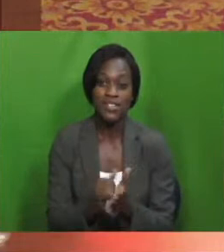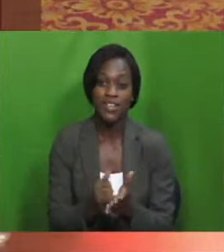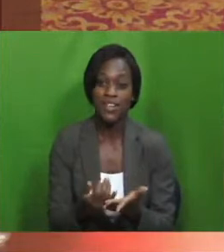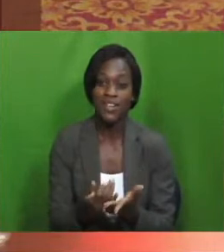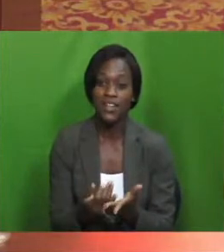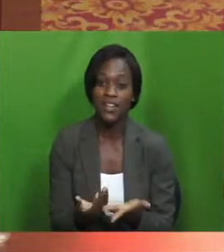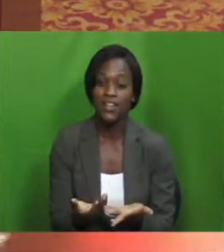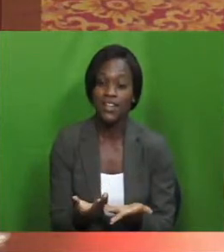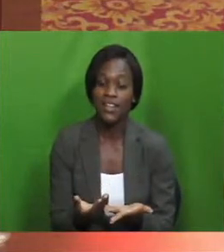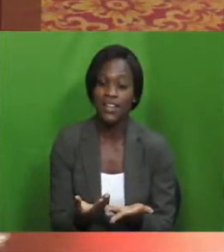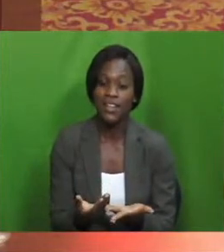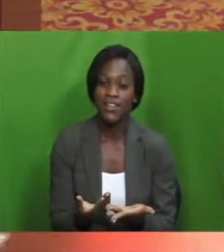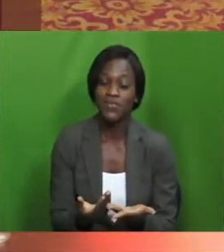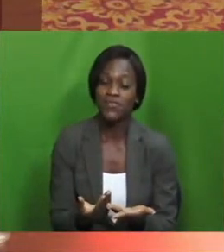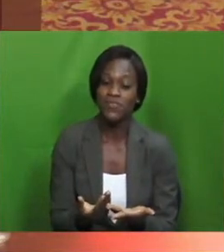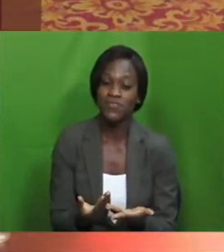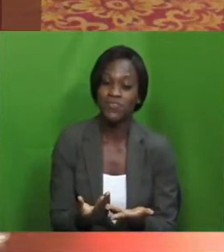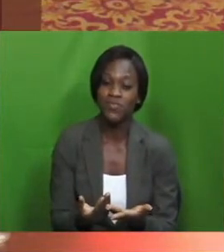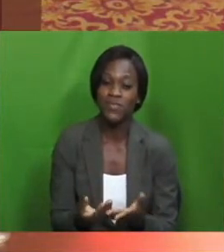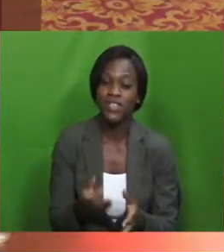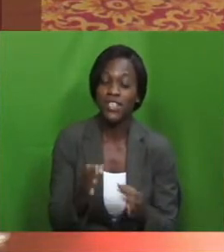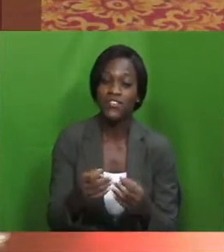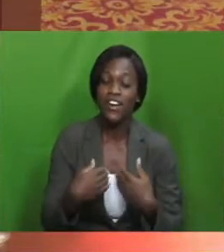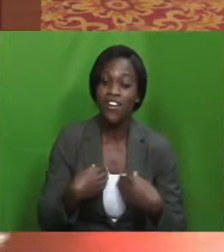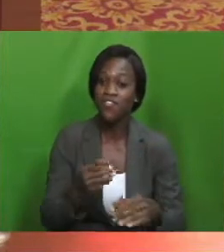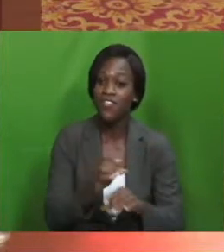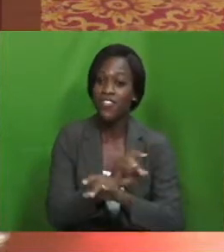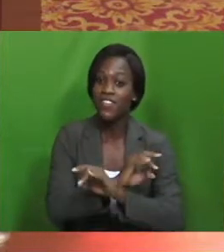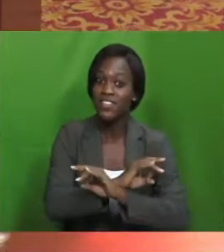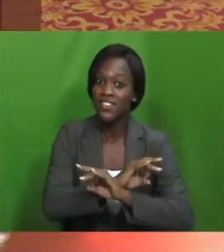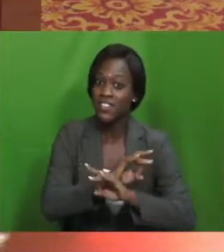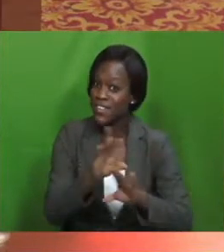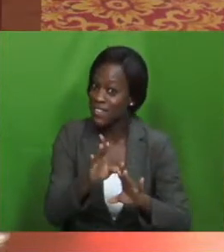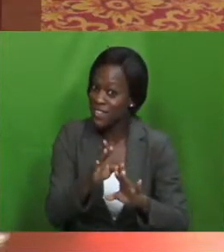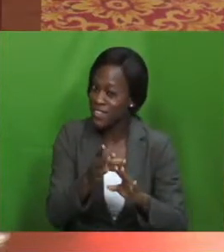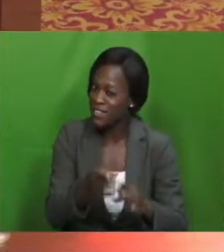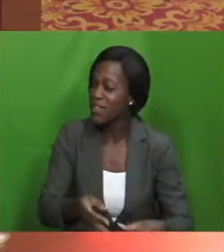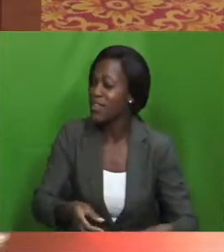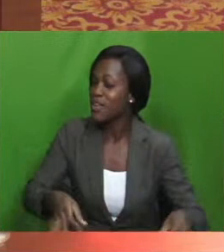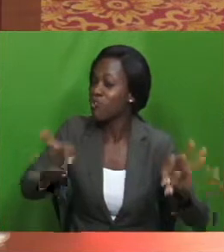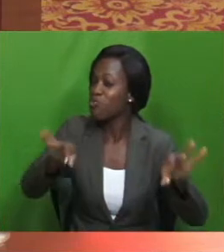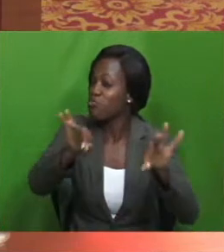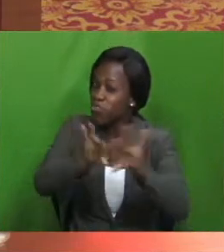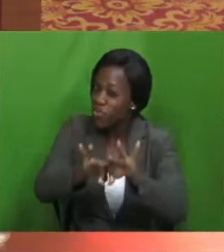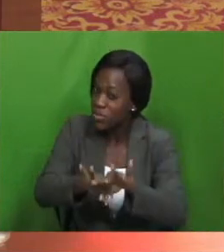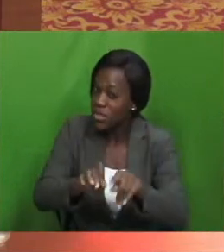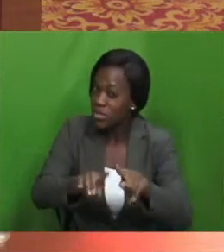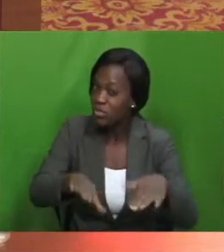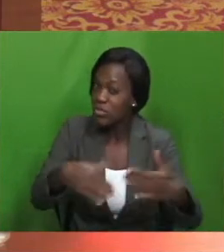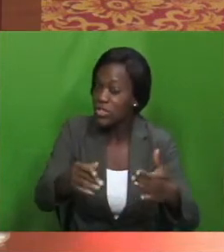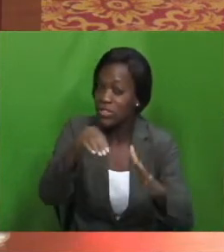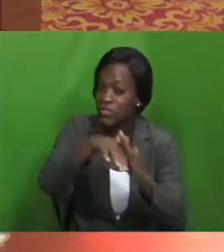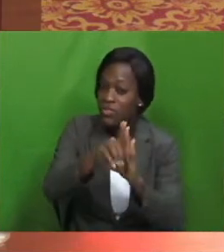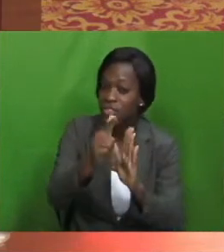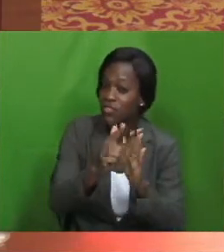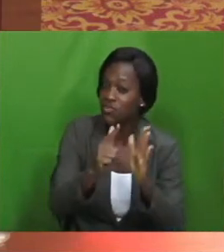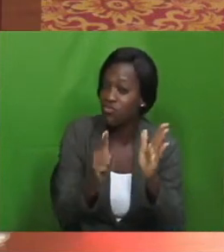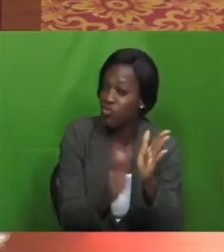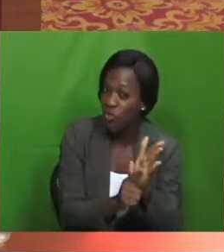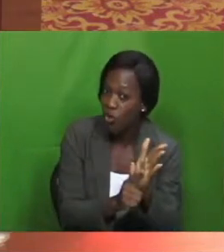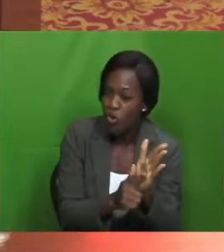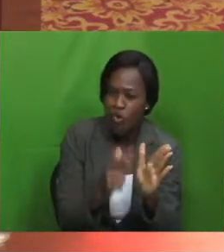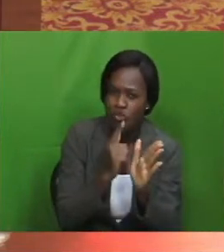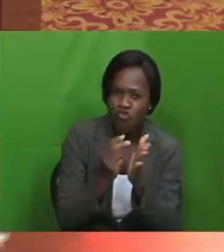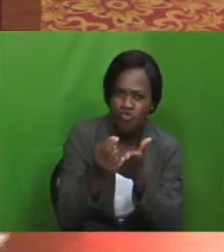Literally translates. If you have nothing useful to offer your in-laws, you don't turn round